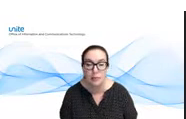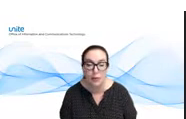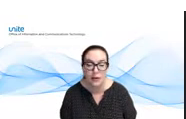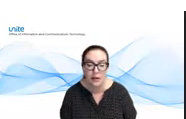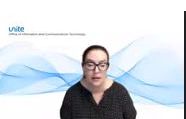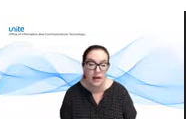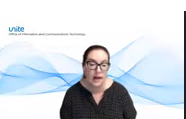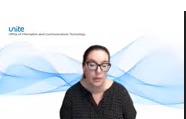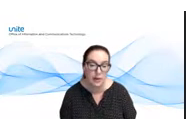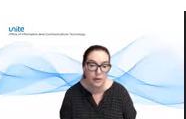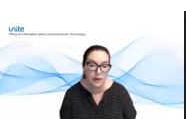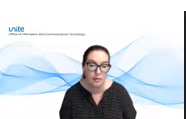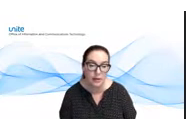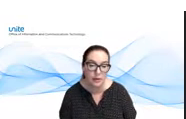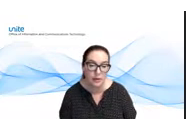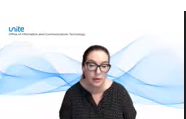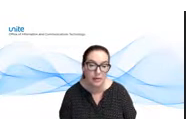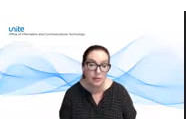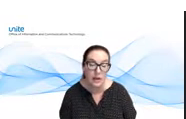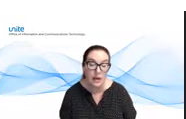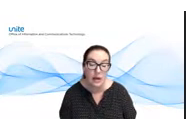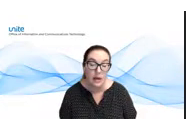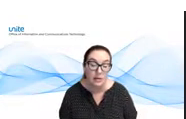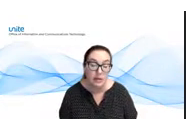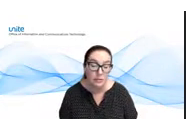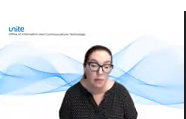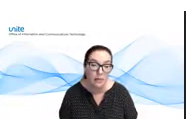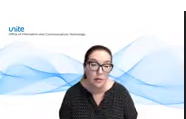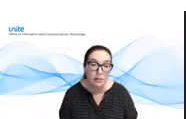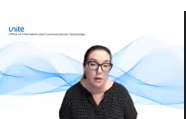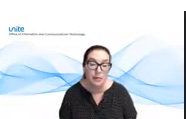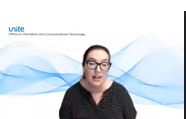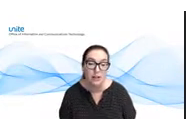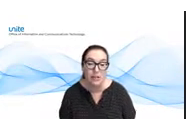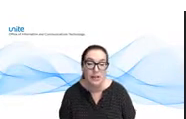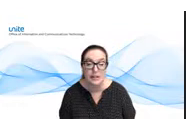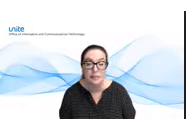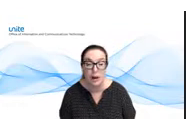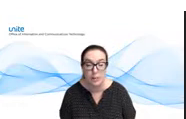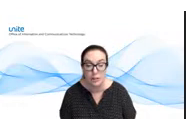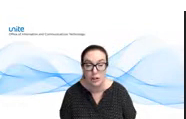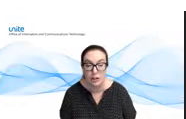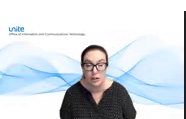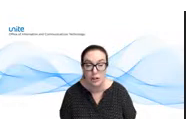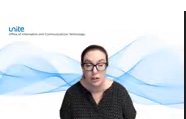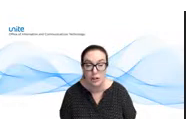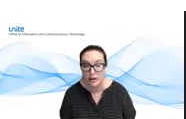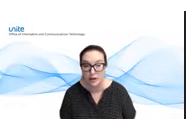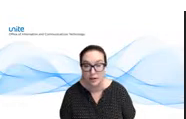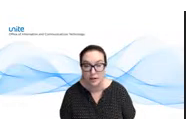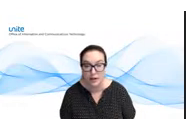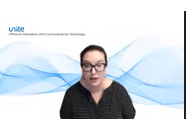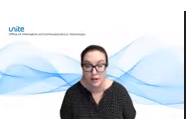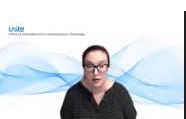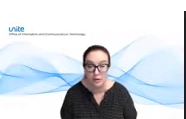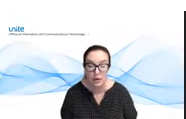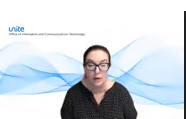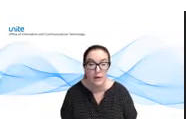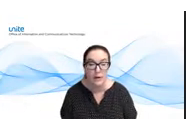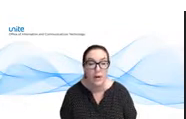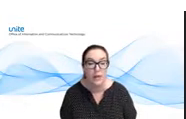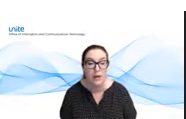it's really important that that gateway be available to everybody. The Department of Global Communications has published online, you can